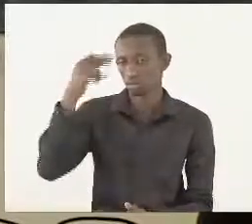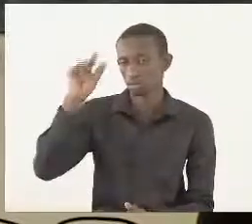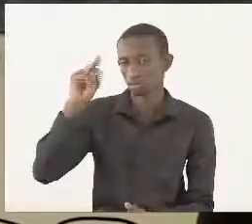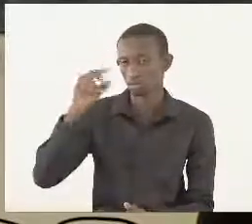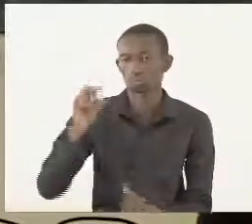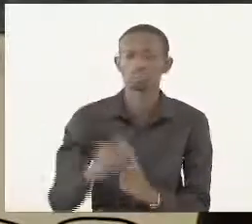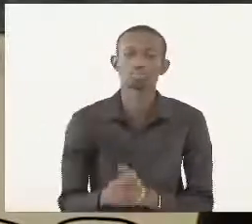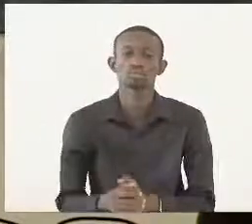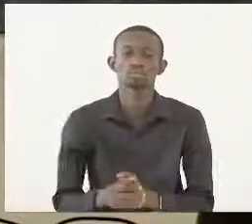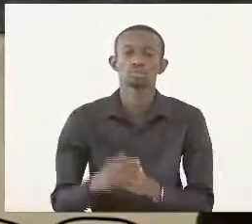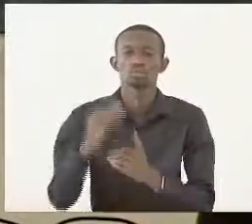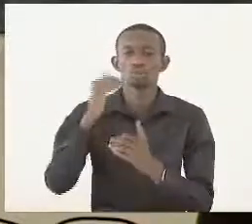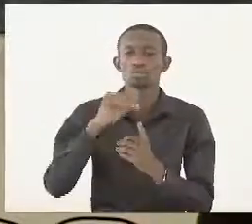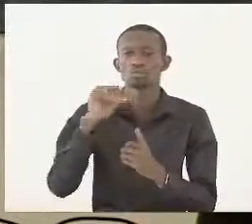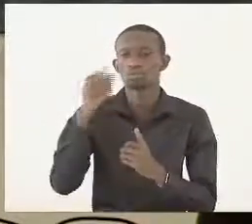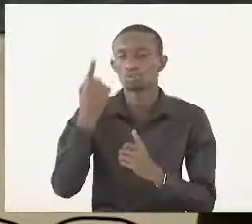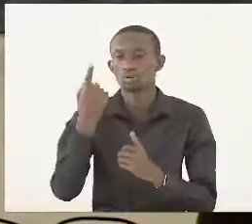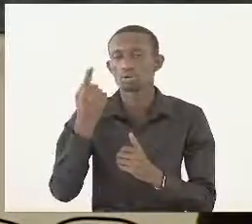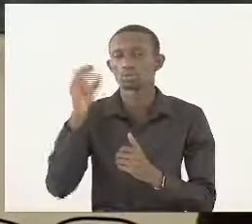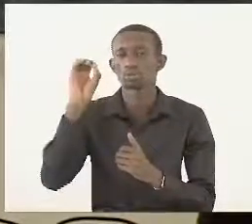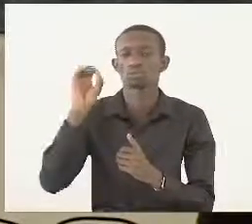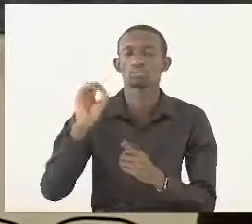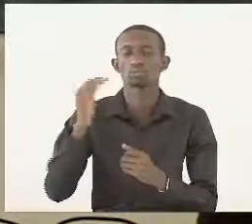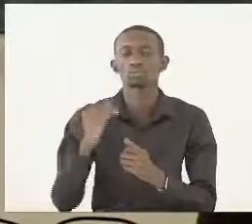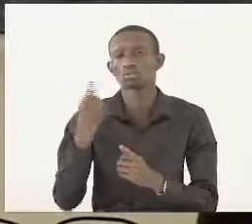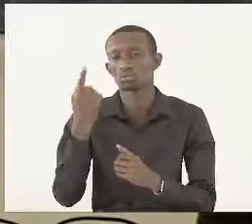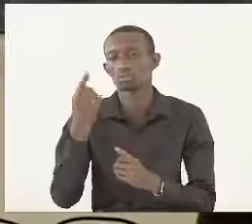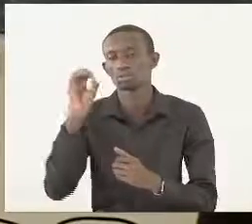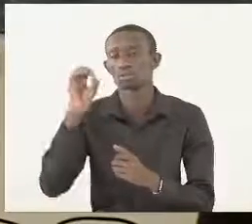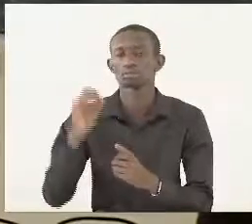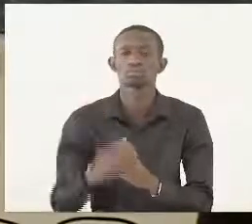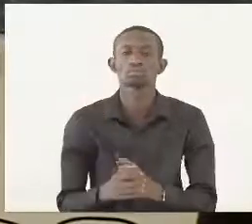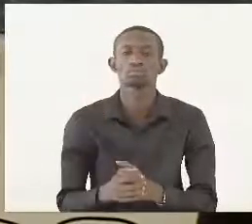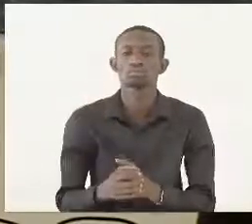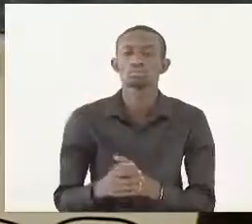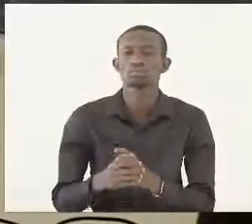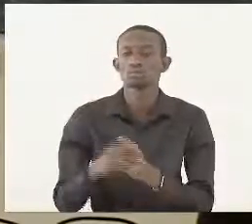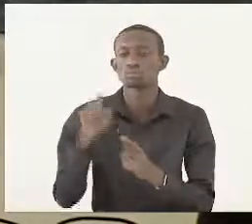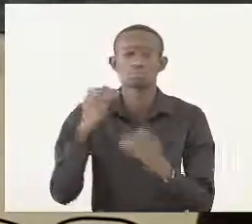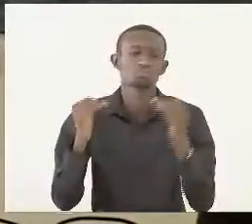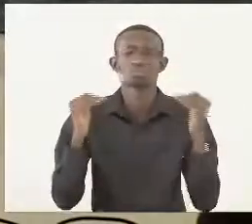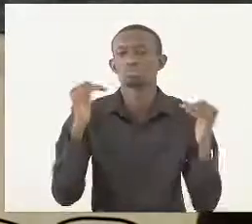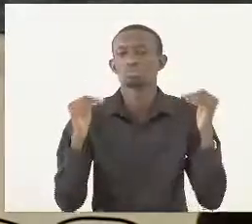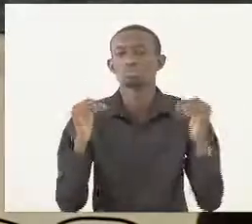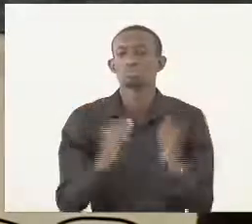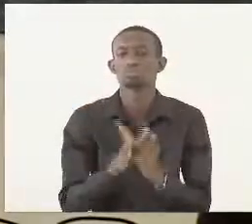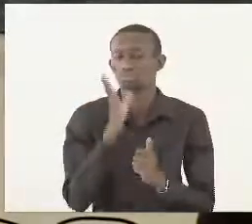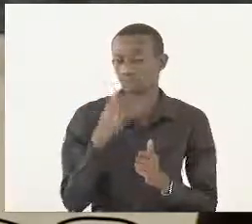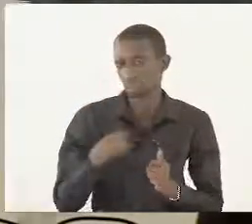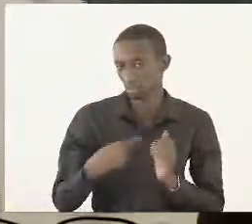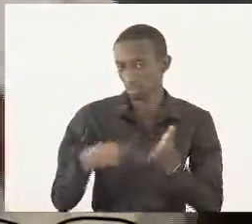be 2. And we have one oxygen atom. The equation is balanced. Now let me give